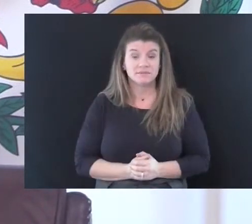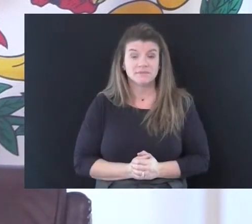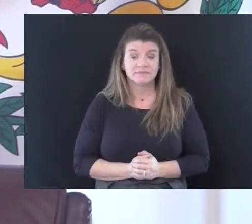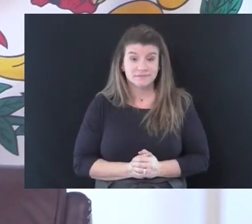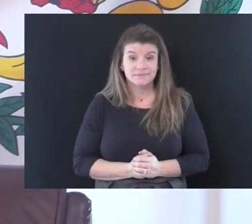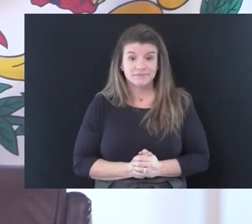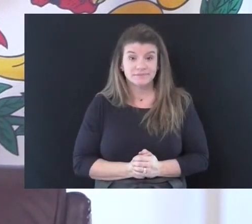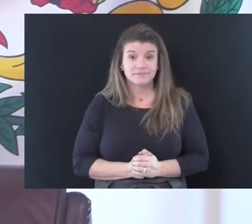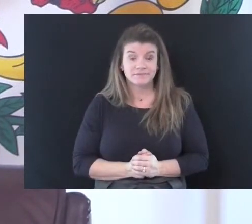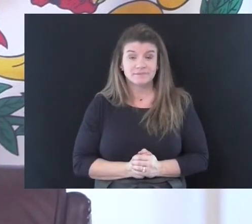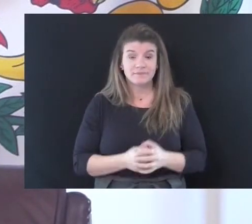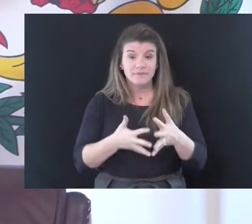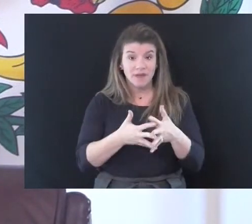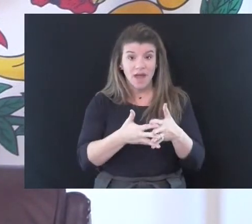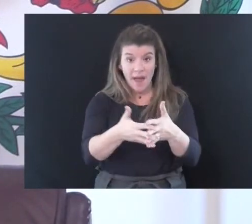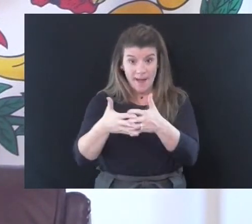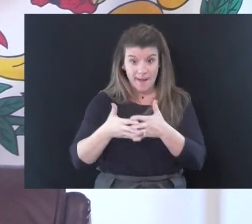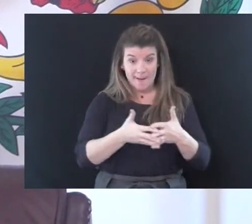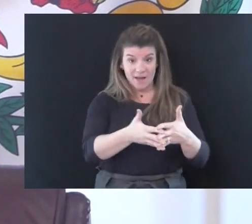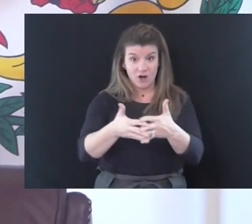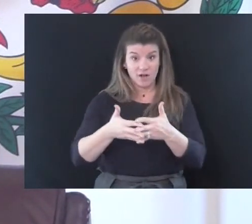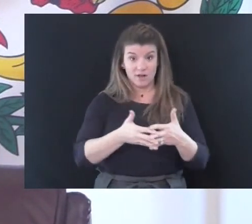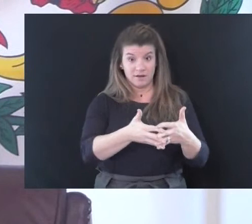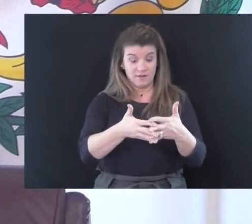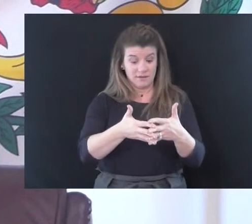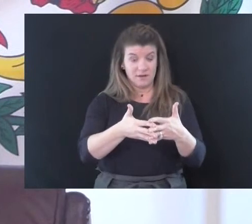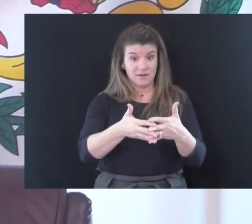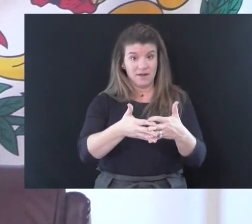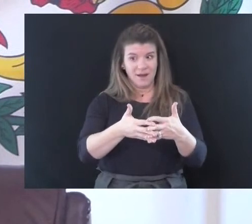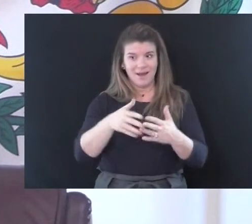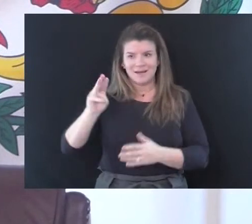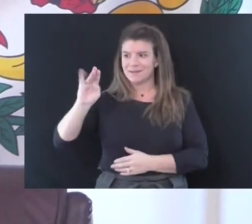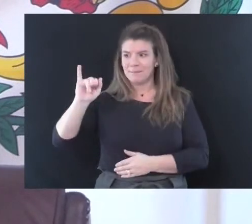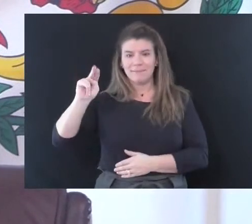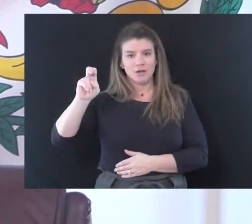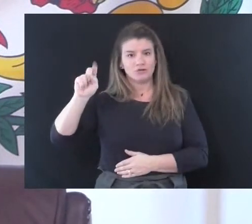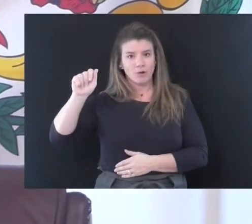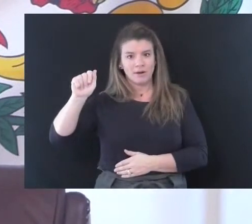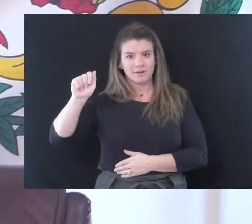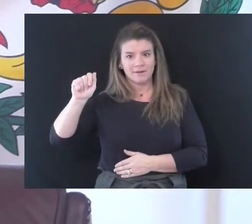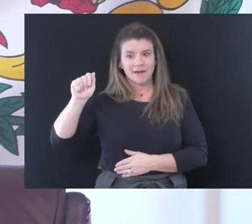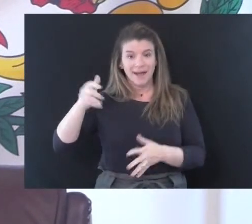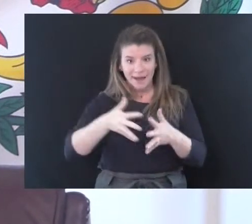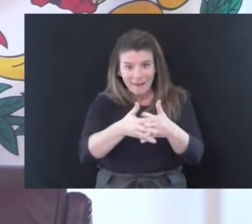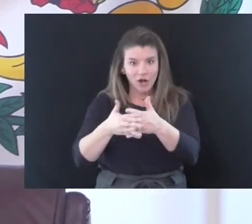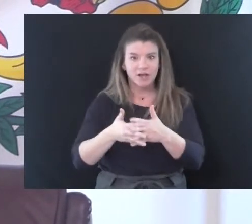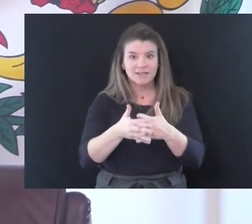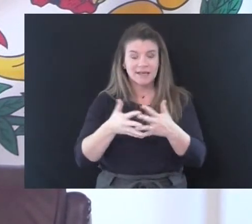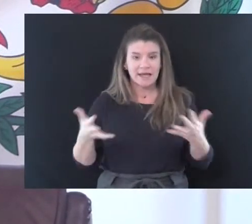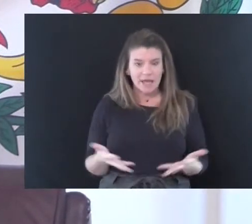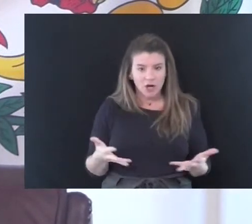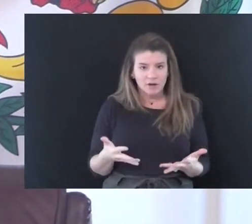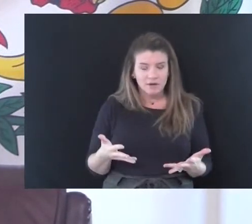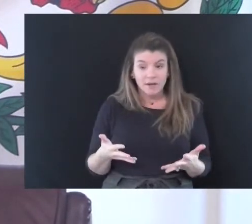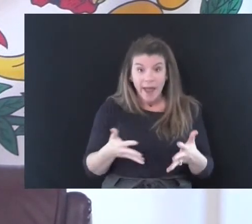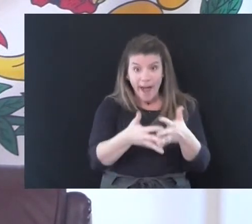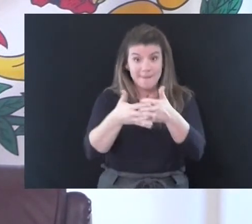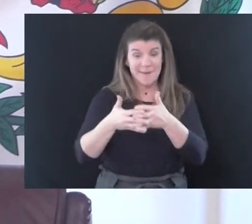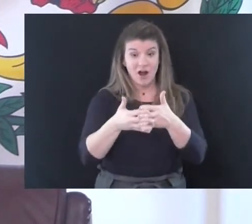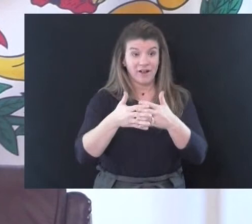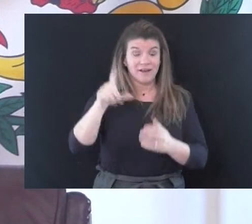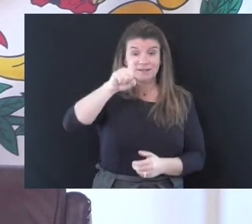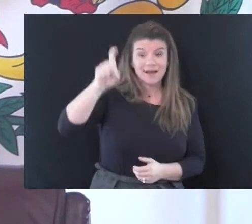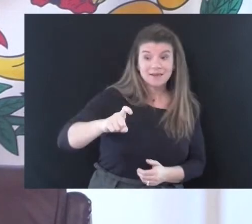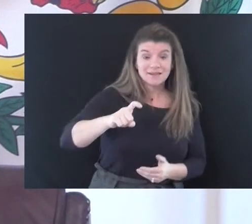you know, an American in Minnesota, an American in West Virginia, an American in Texas or New York